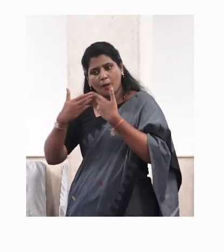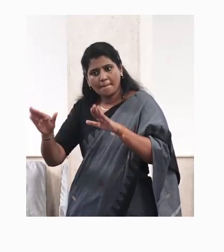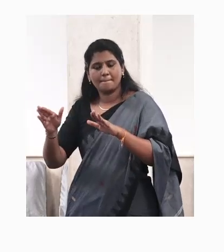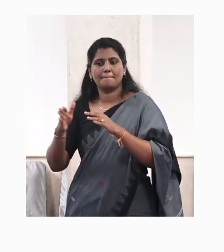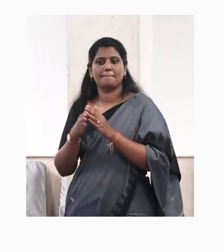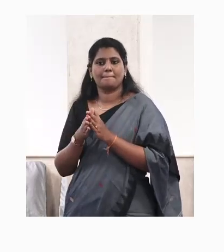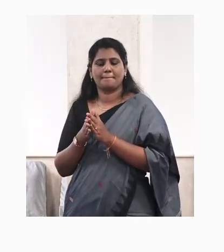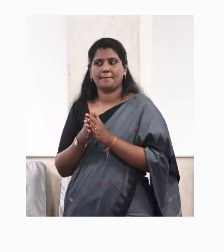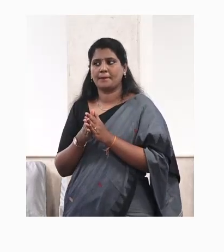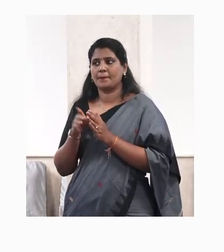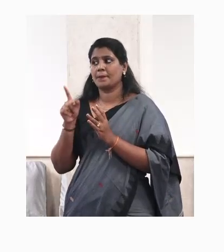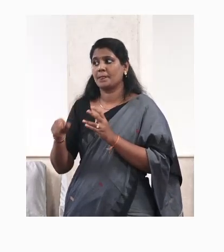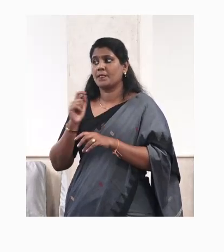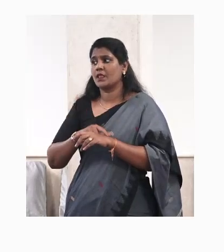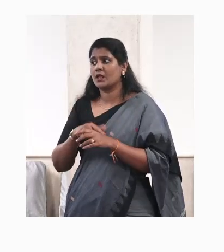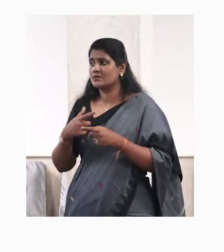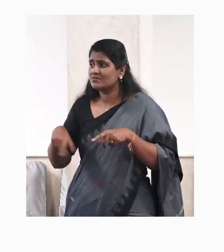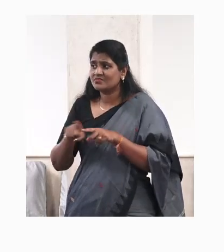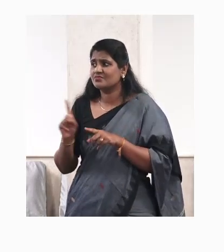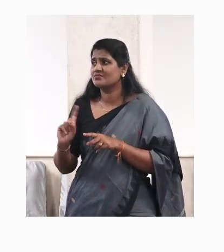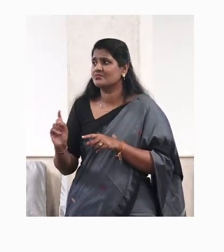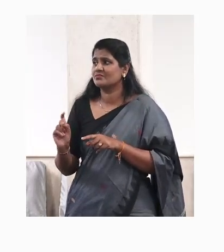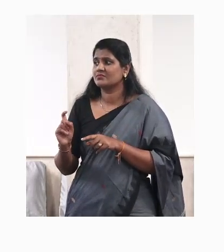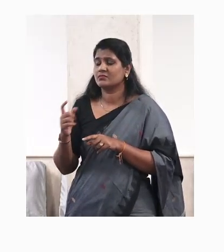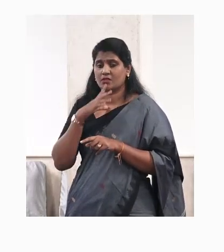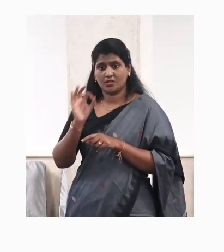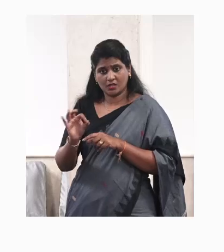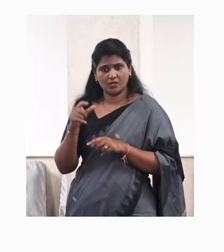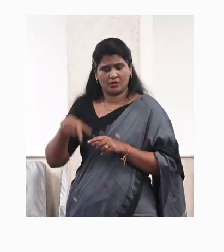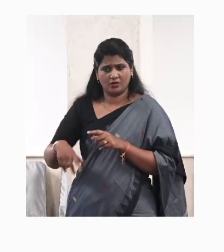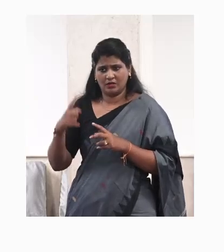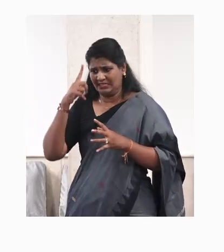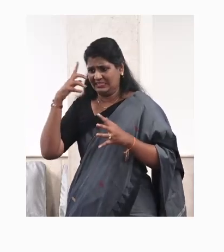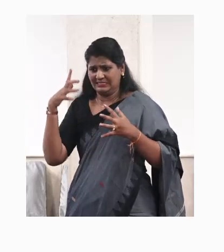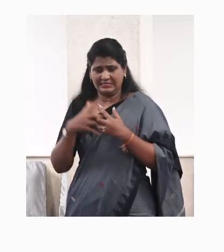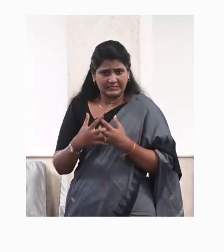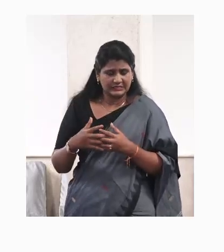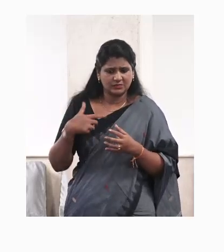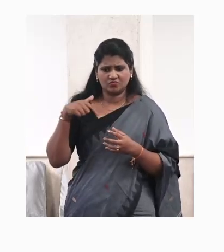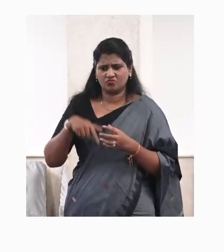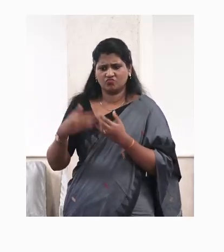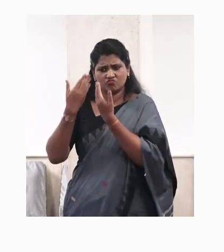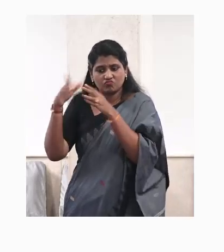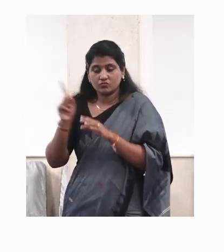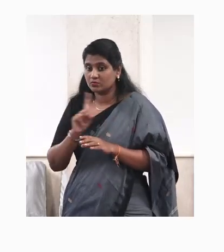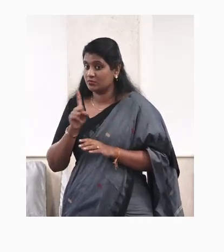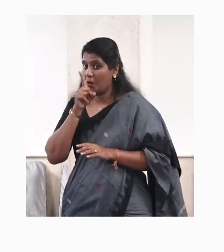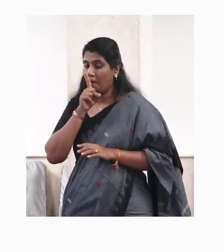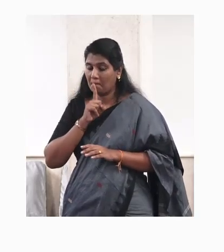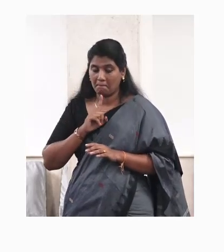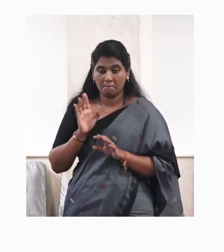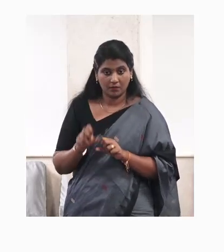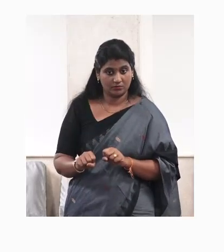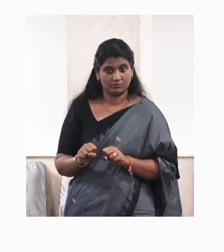maybe words that they never said, for sure, your intention is to be more open possible. You don't need